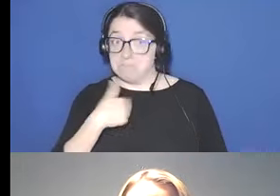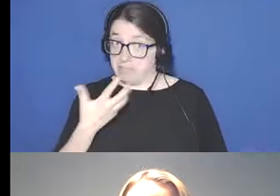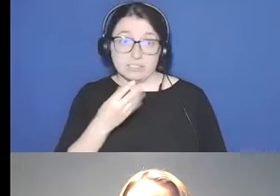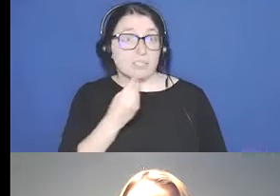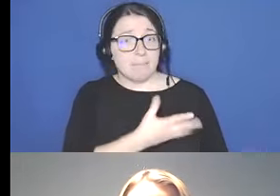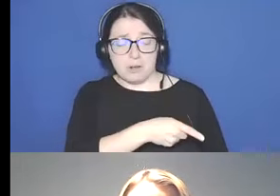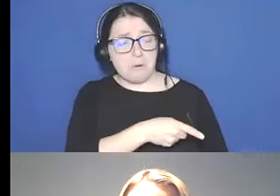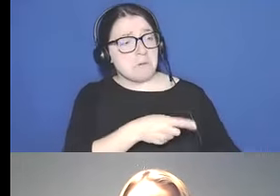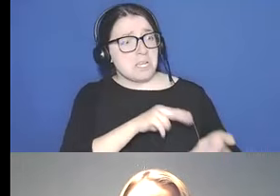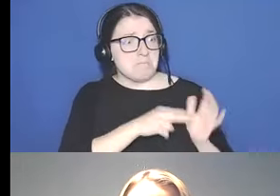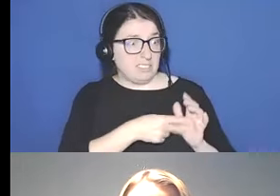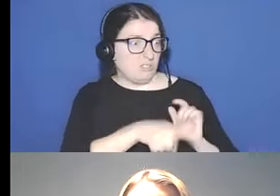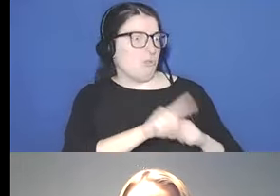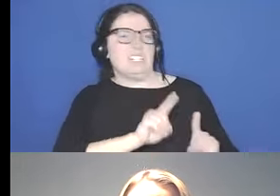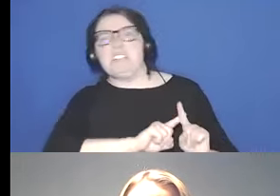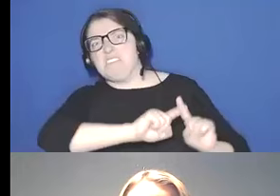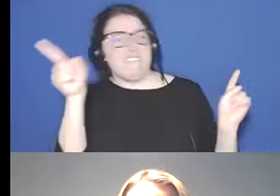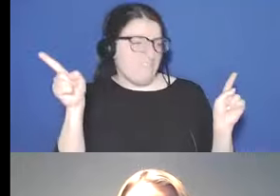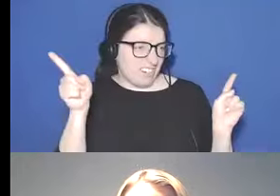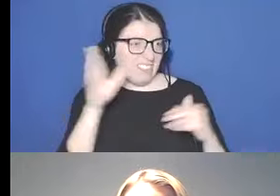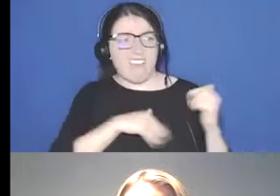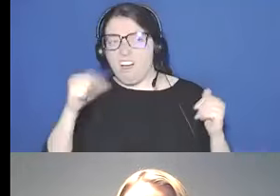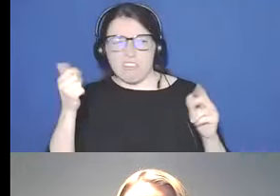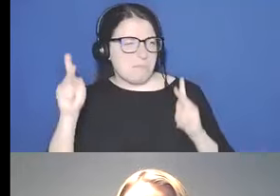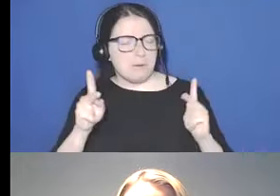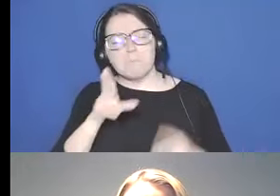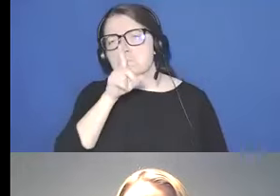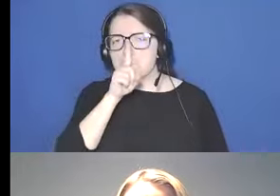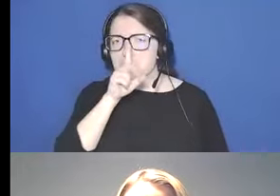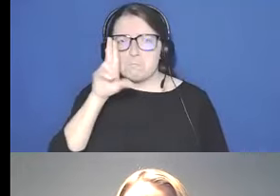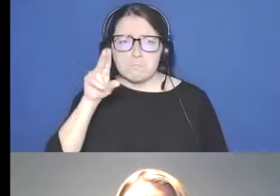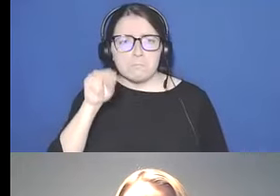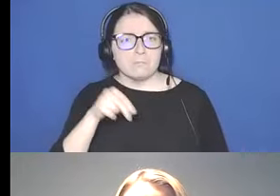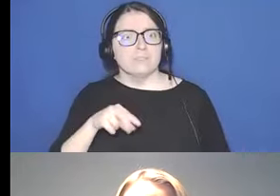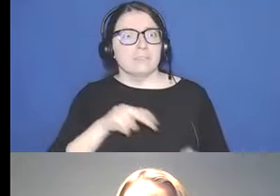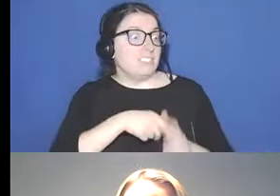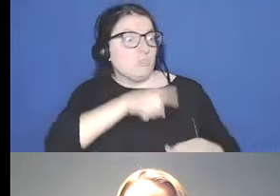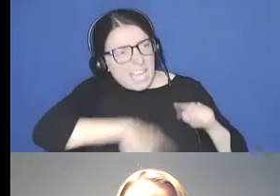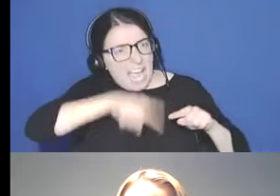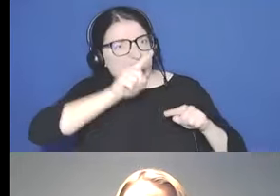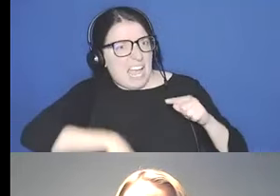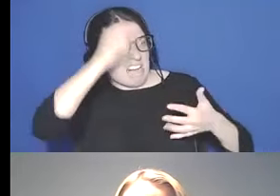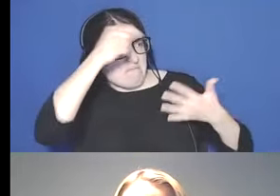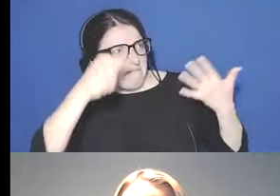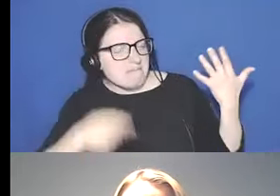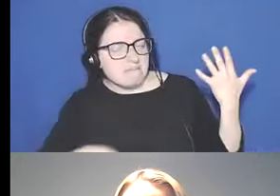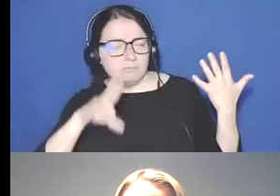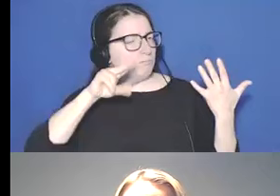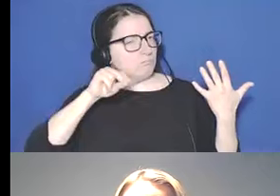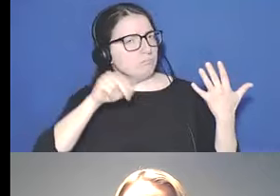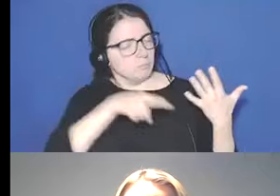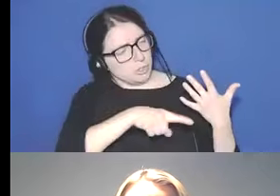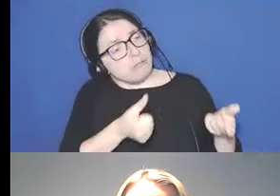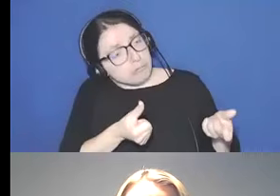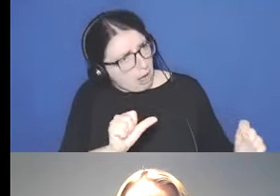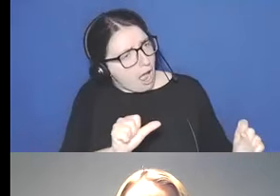no different than from anyone else. Don't let anyone tell you that you can't do something. Try. It might take you a little